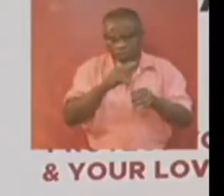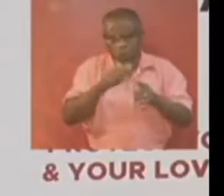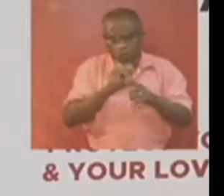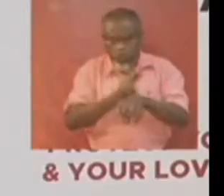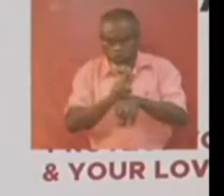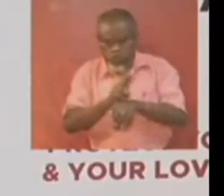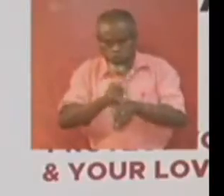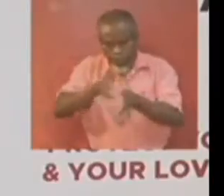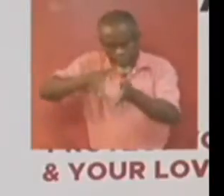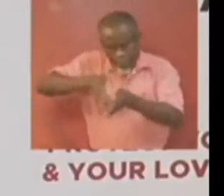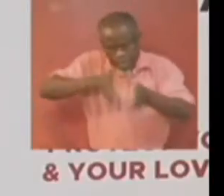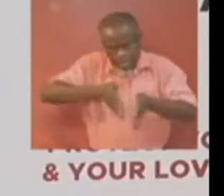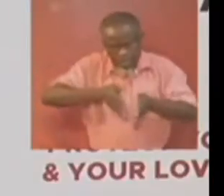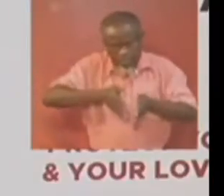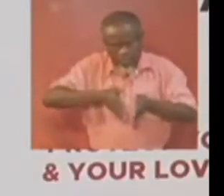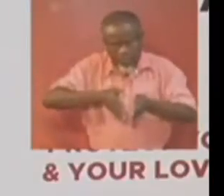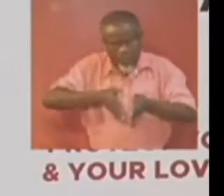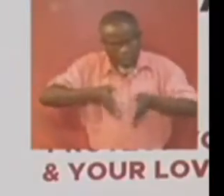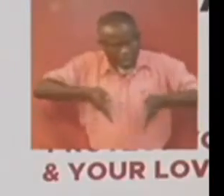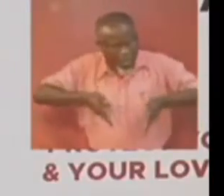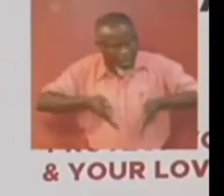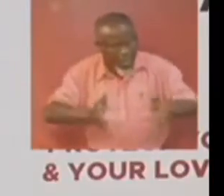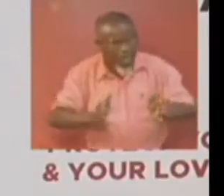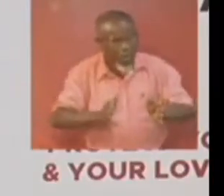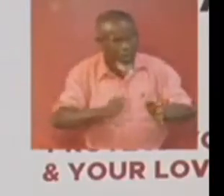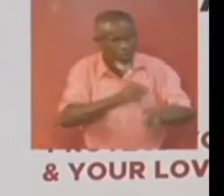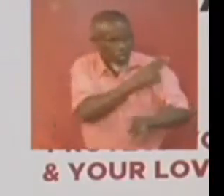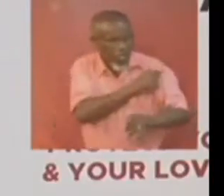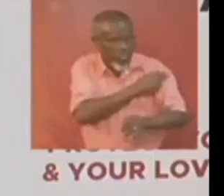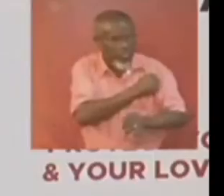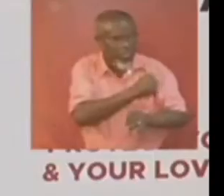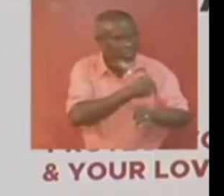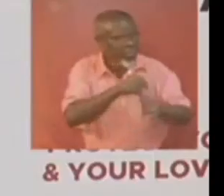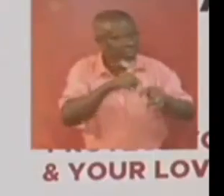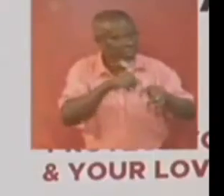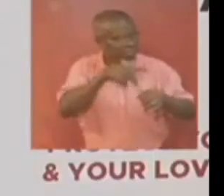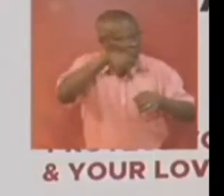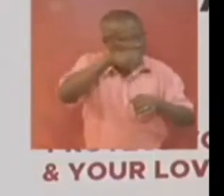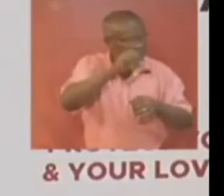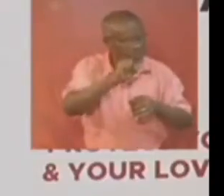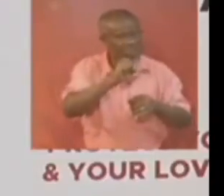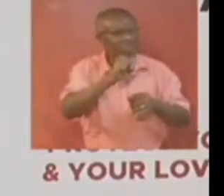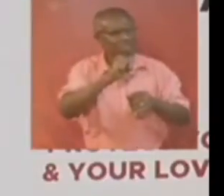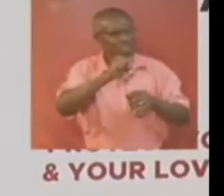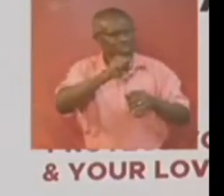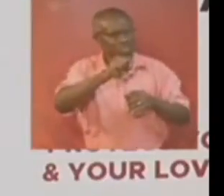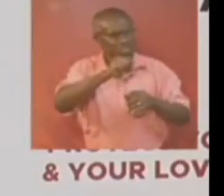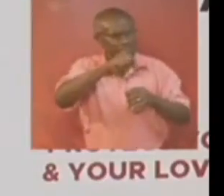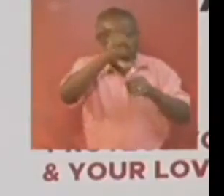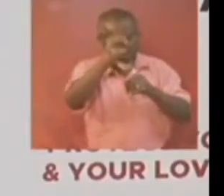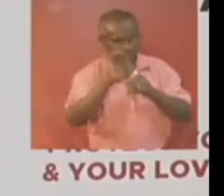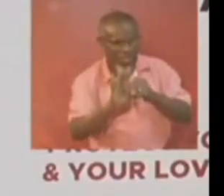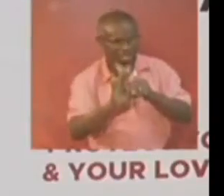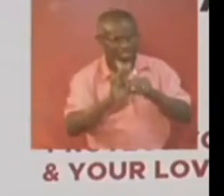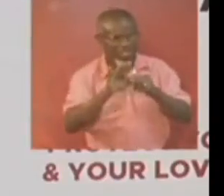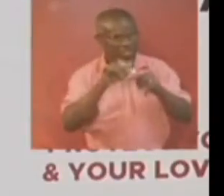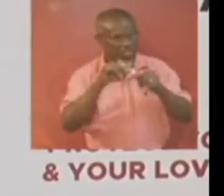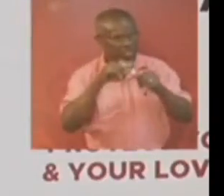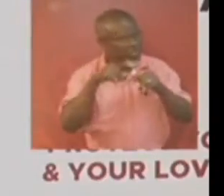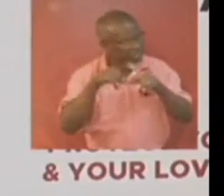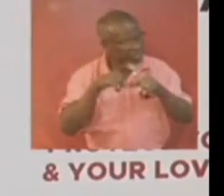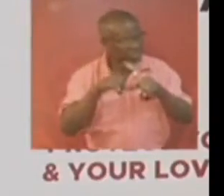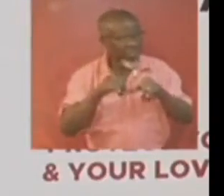the RHAs and hospitals such as the Port of Spain General Hospital, the San Fernando General